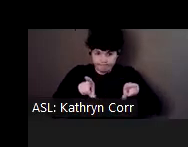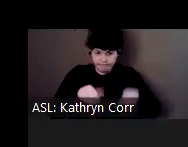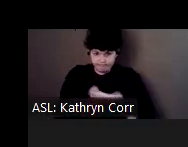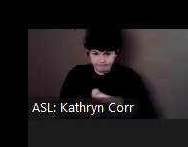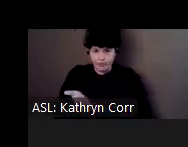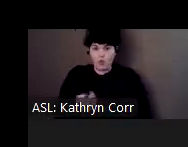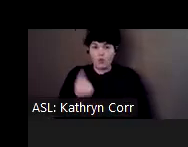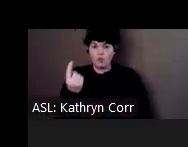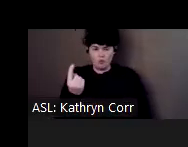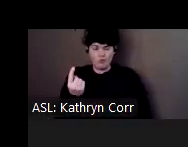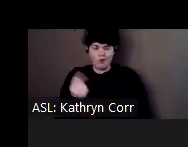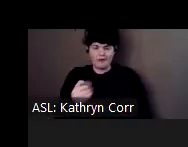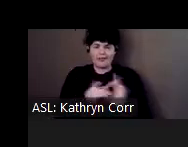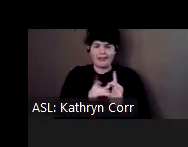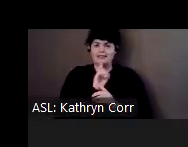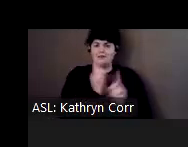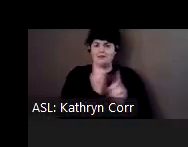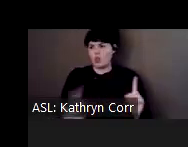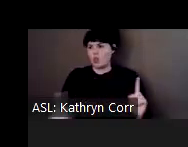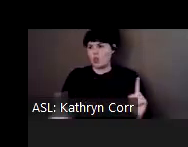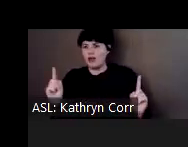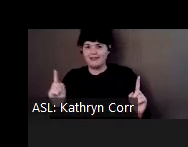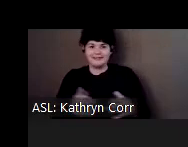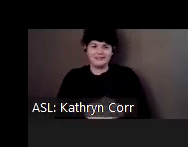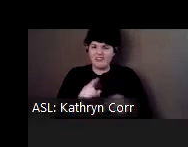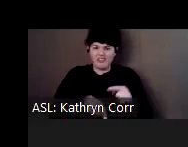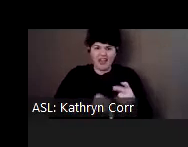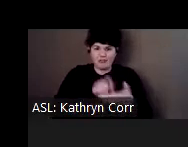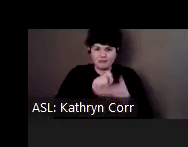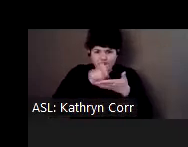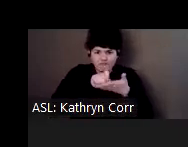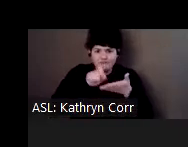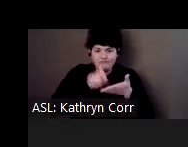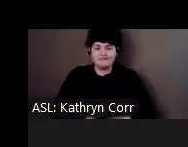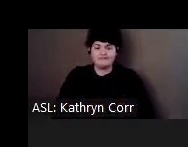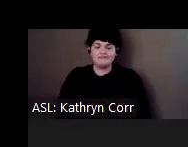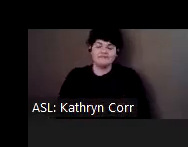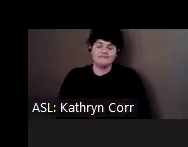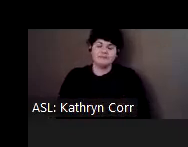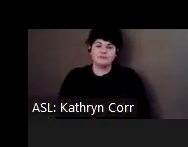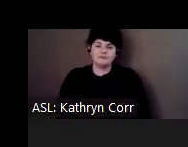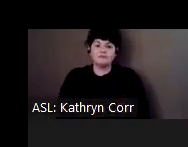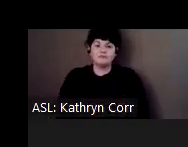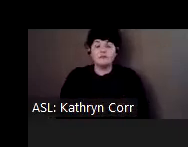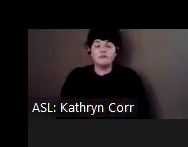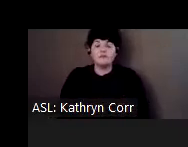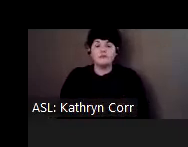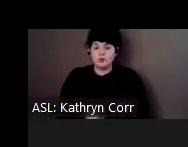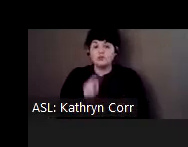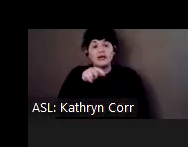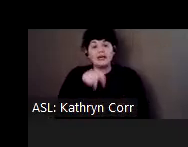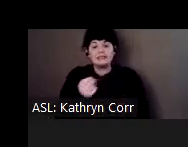very long, and you may not need to write that down. So I see there are some